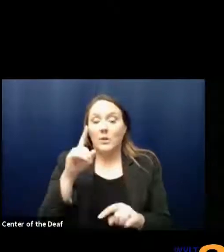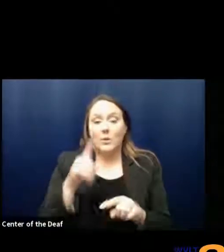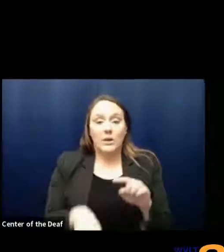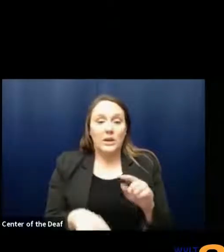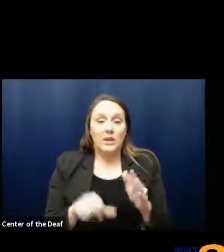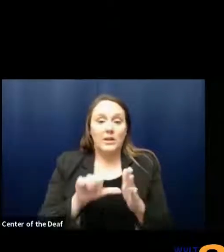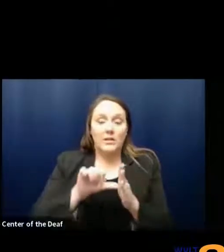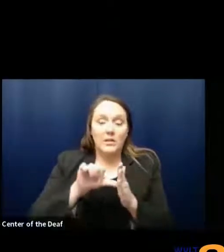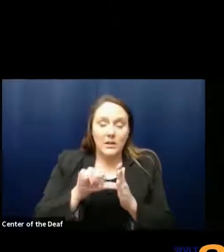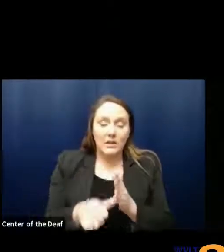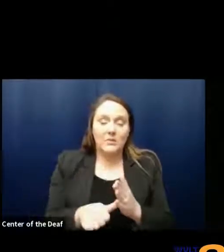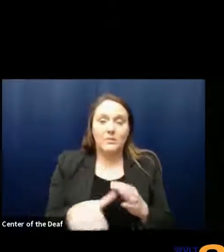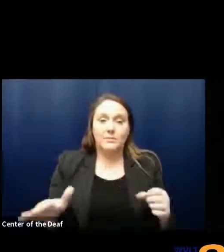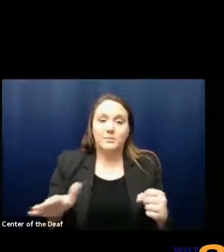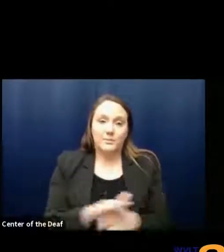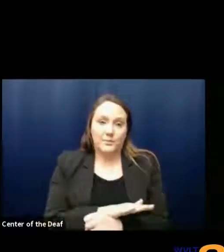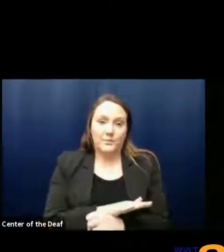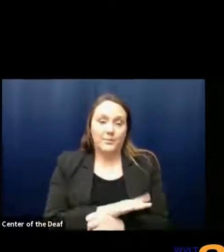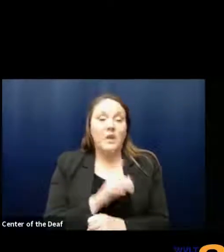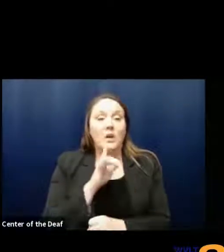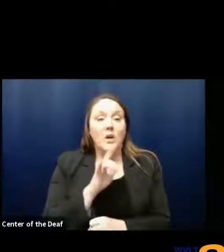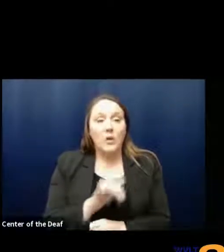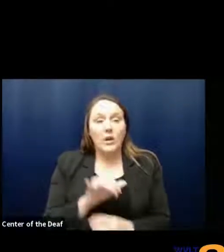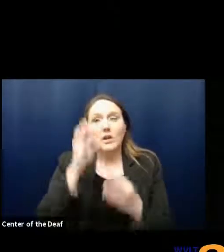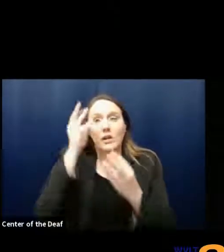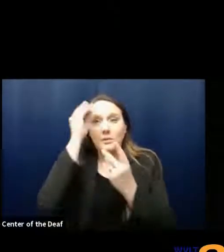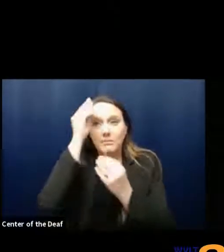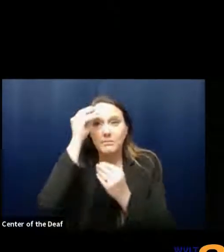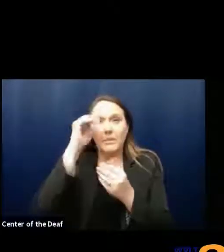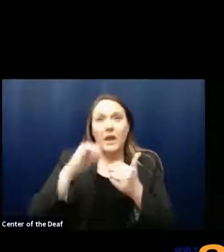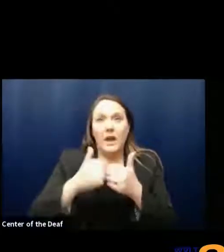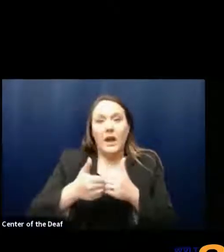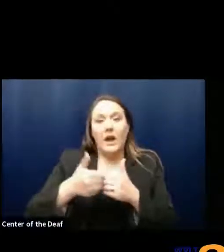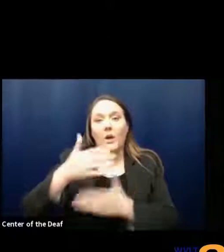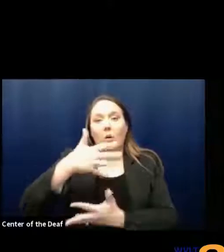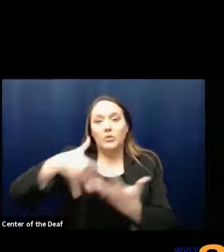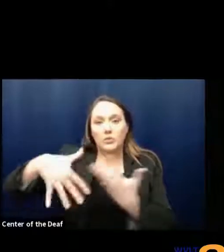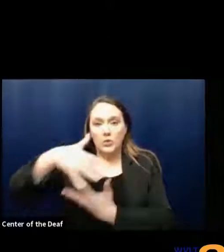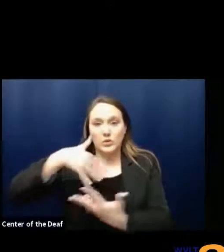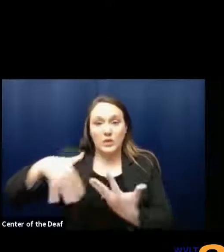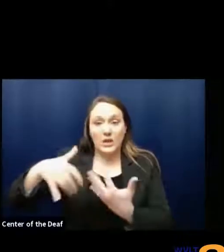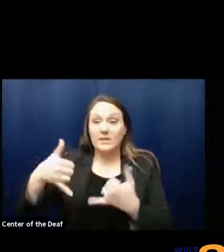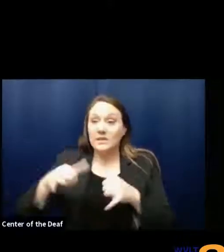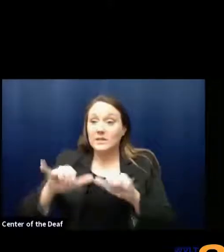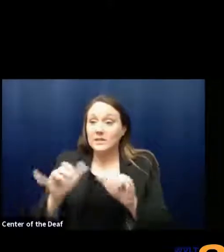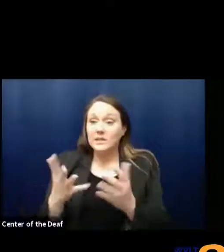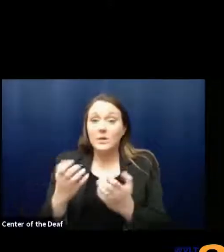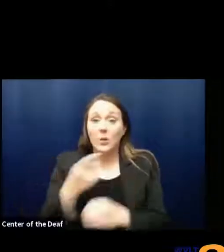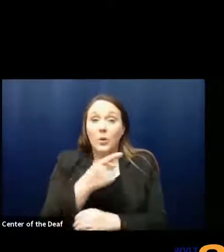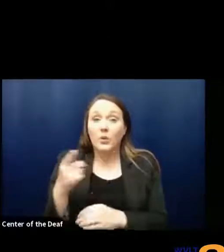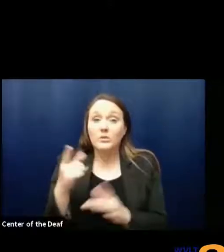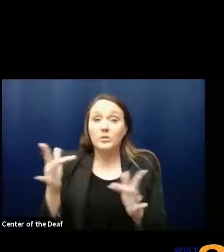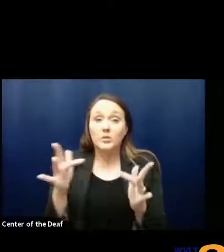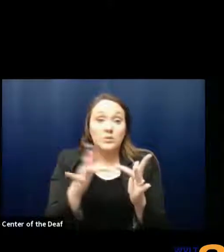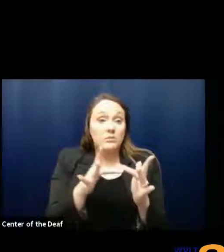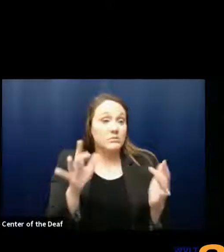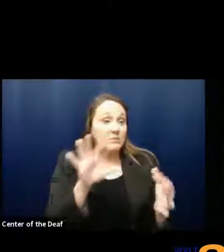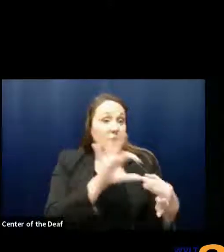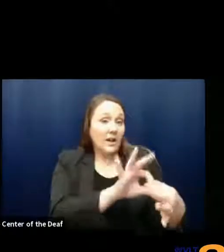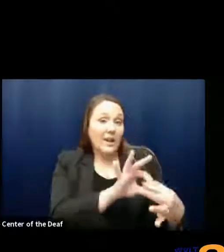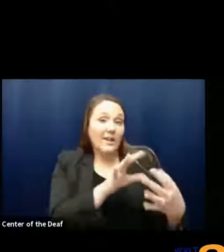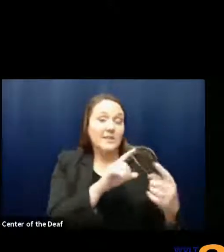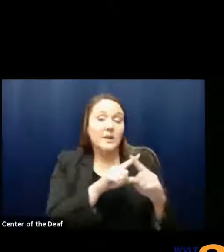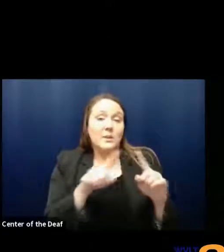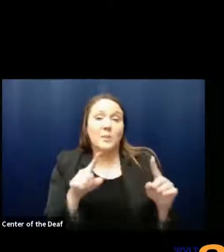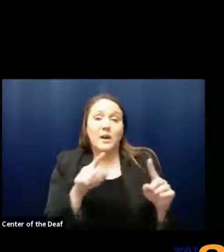enough, really want you to rethink how you socialize. We still want you to connect, but not to do it physically within 6 feet